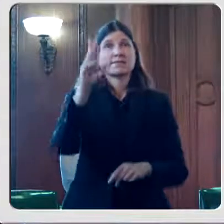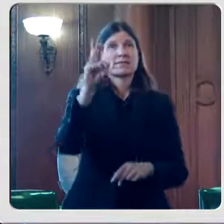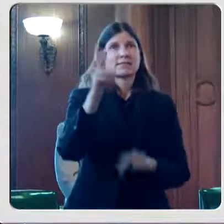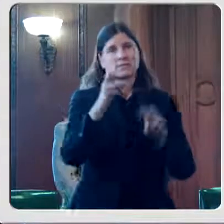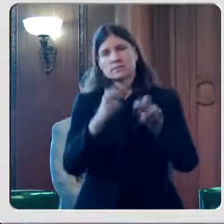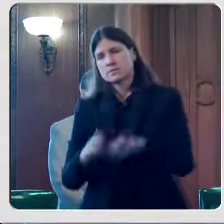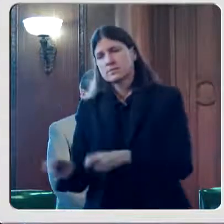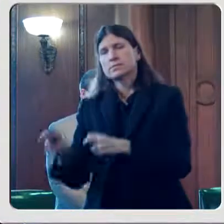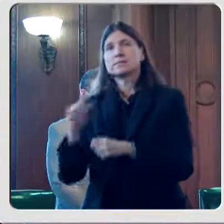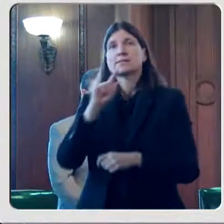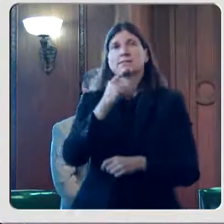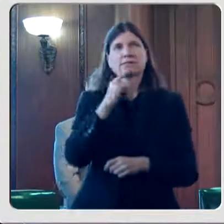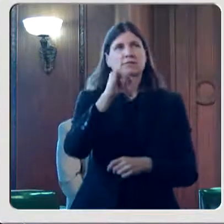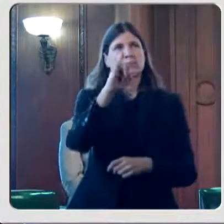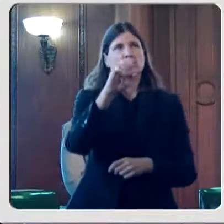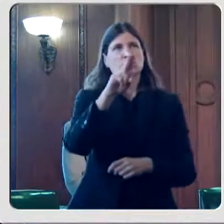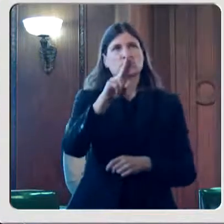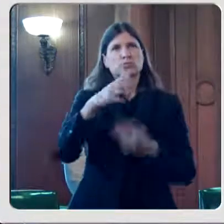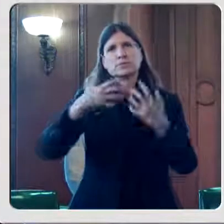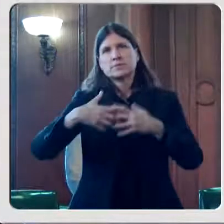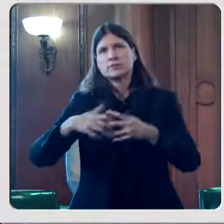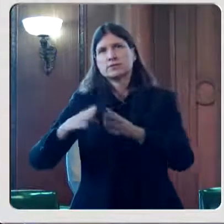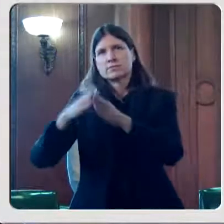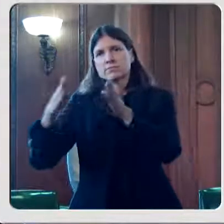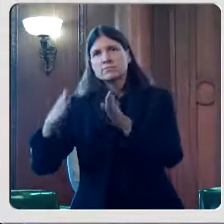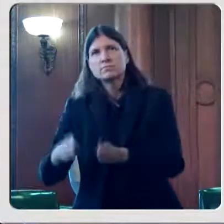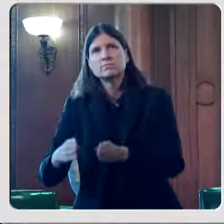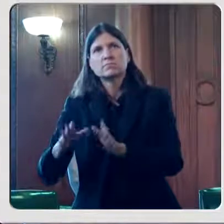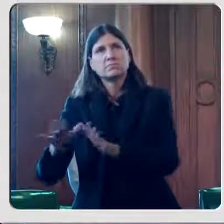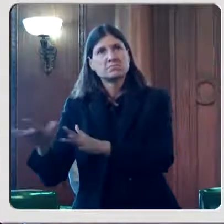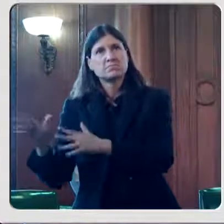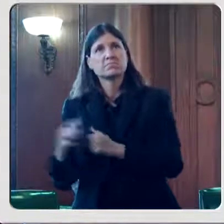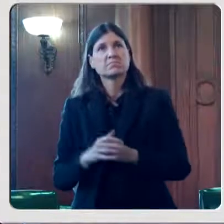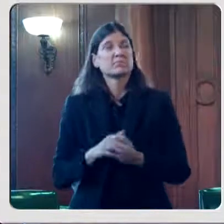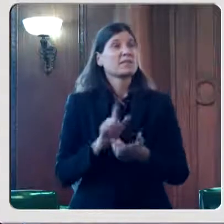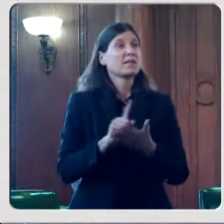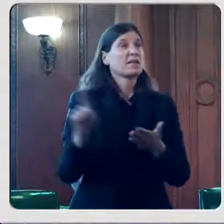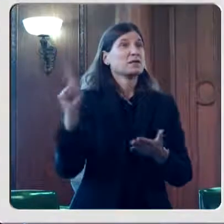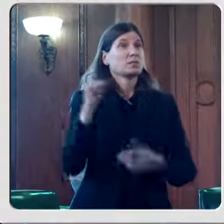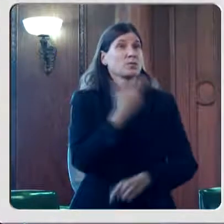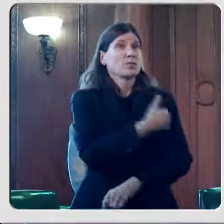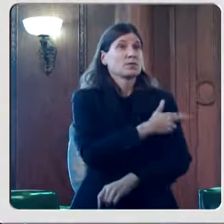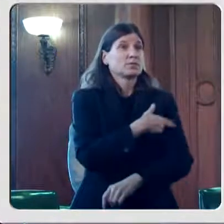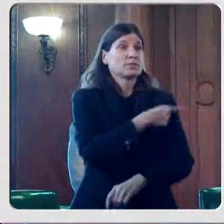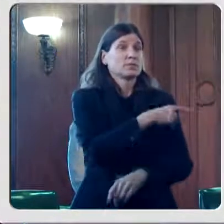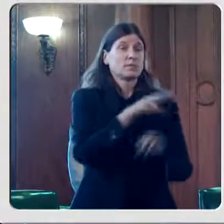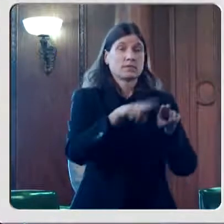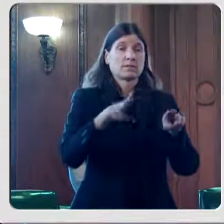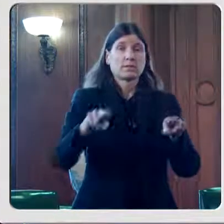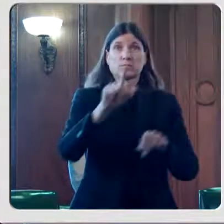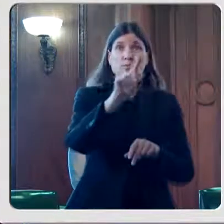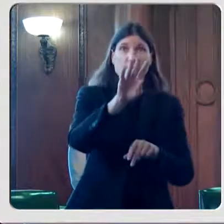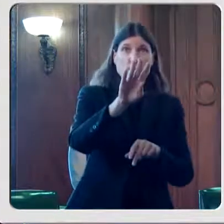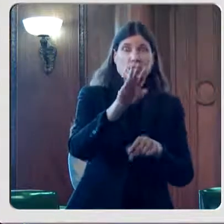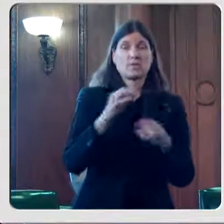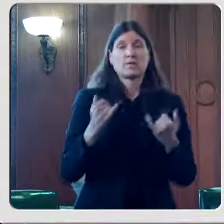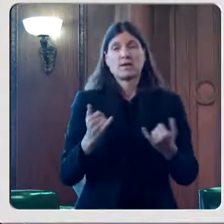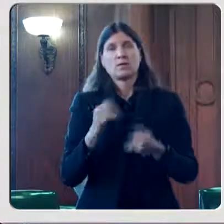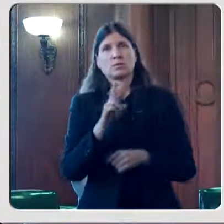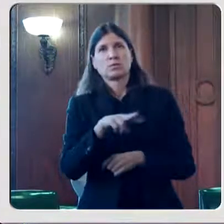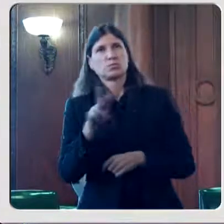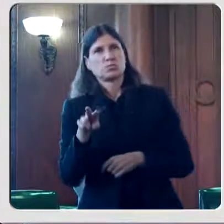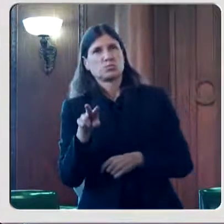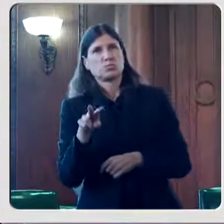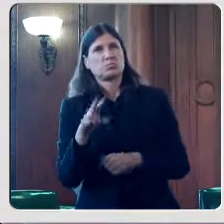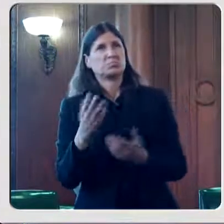So only down a little bit from the 24 that we had last week. Our test positivity rate at Mercy does remain